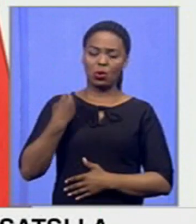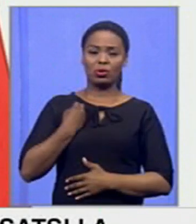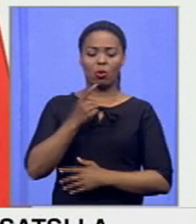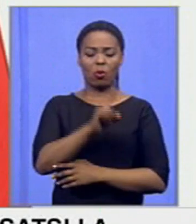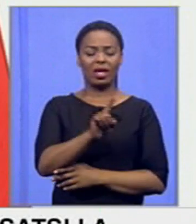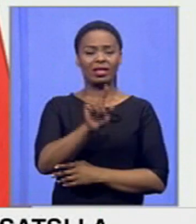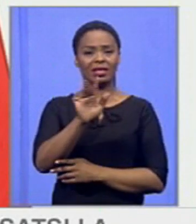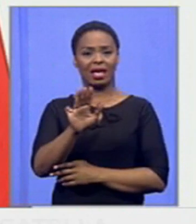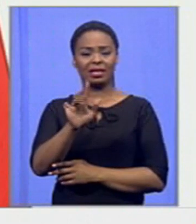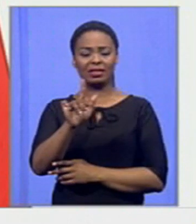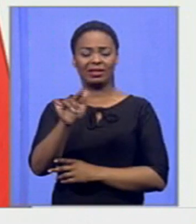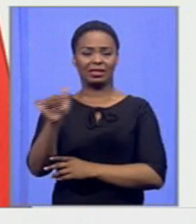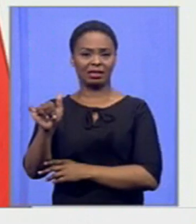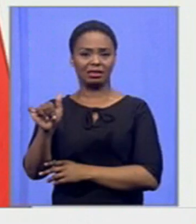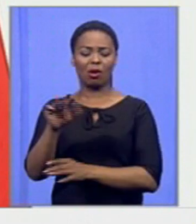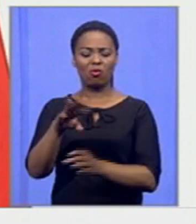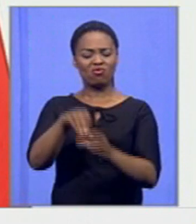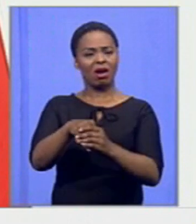for their